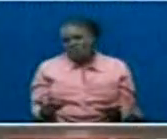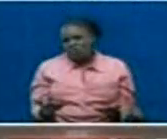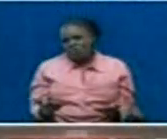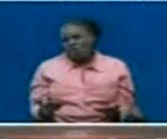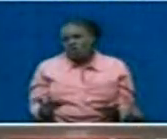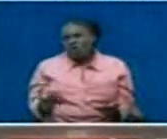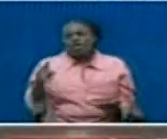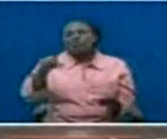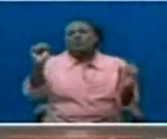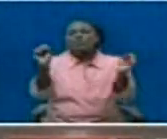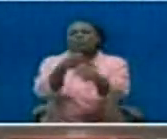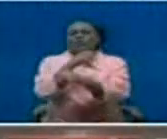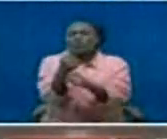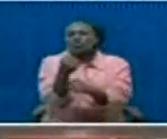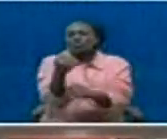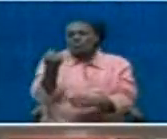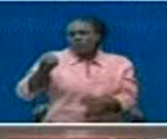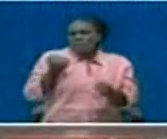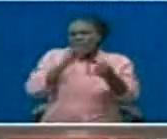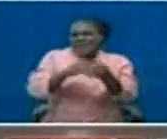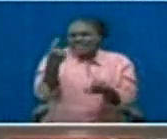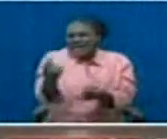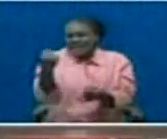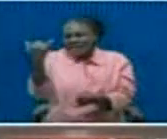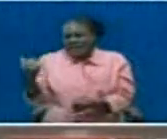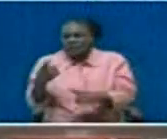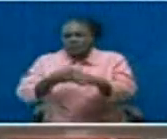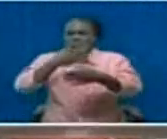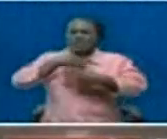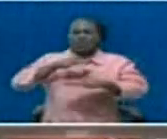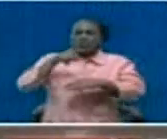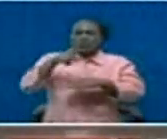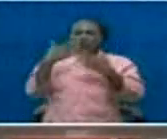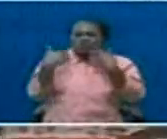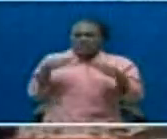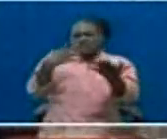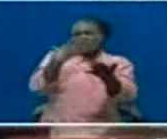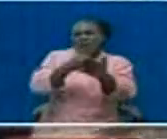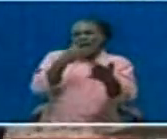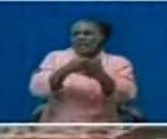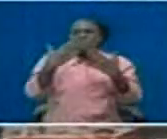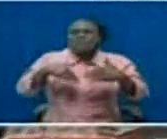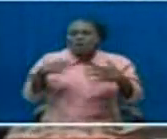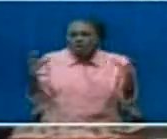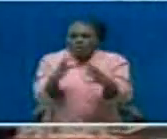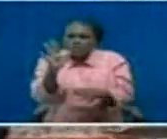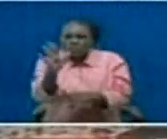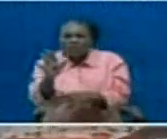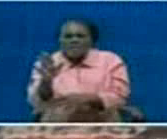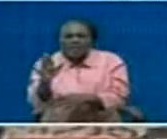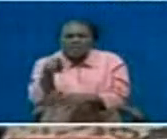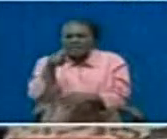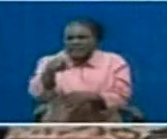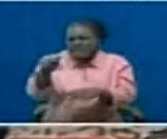If you cannot even go and marry a small Samburu girl, how? And then you are just finishing all the money with your people only. It's not, it doesn't